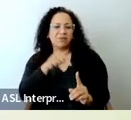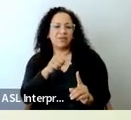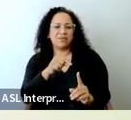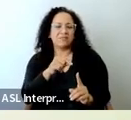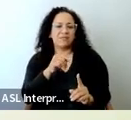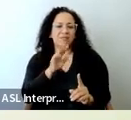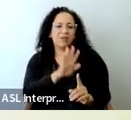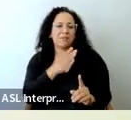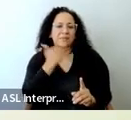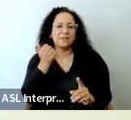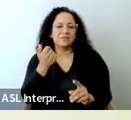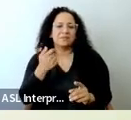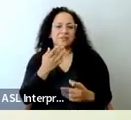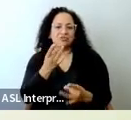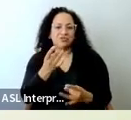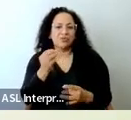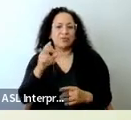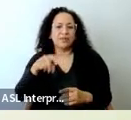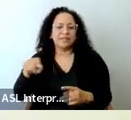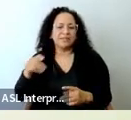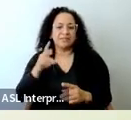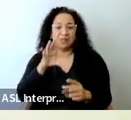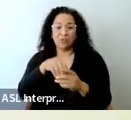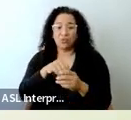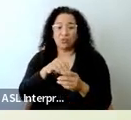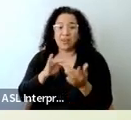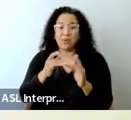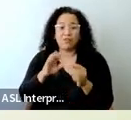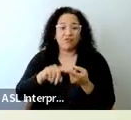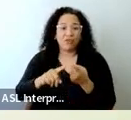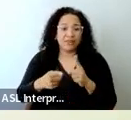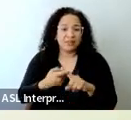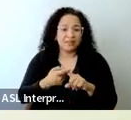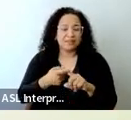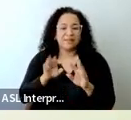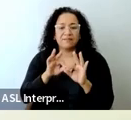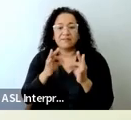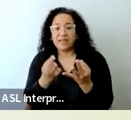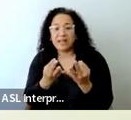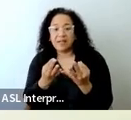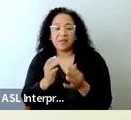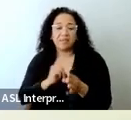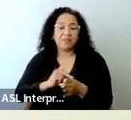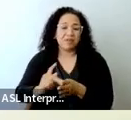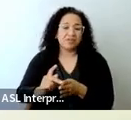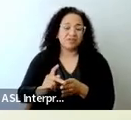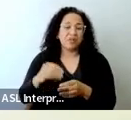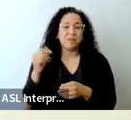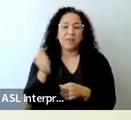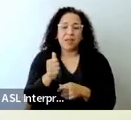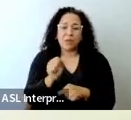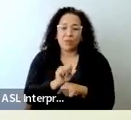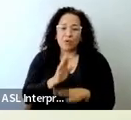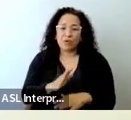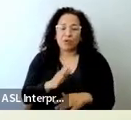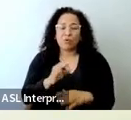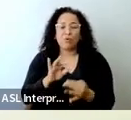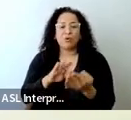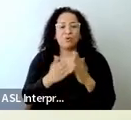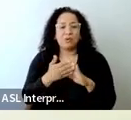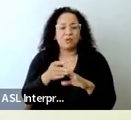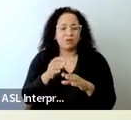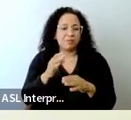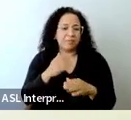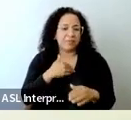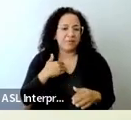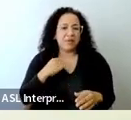needs. This can include a network of friends, family, professionals, paid workers, community members, and